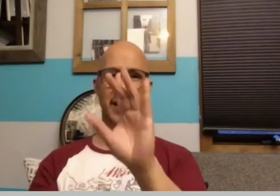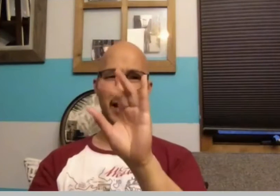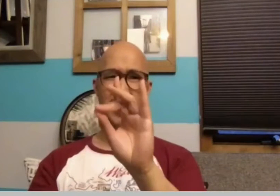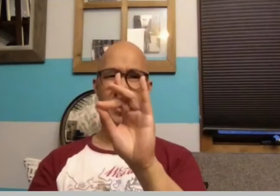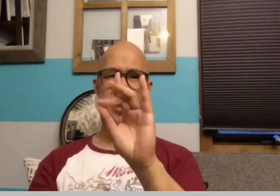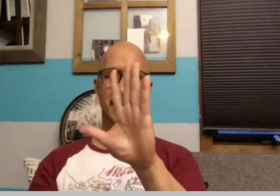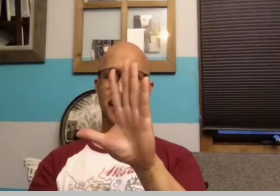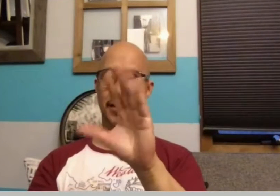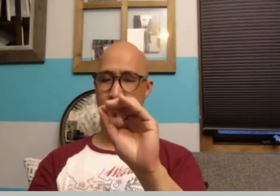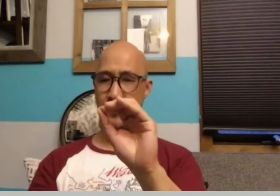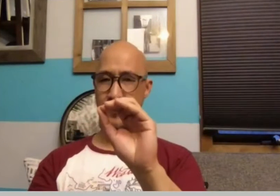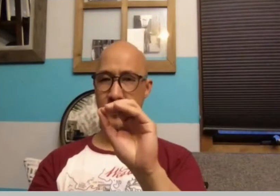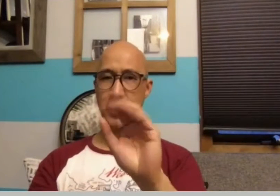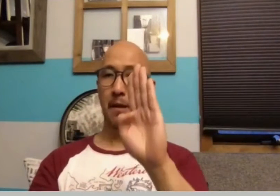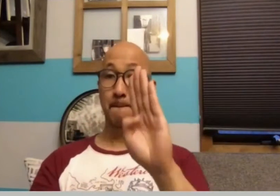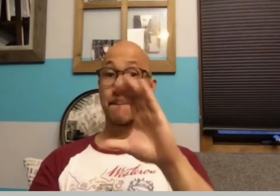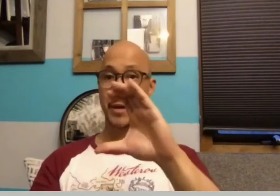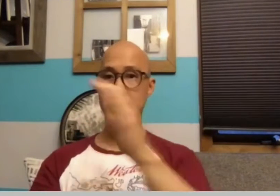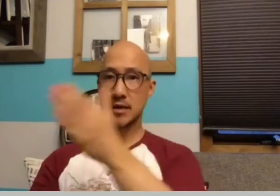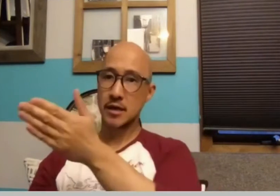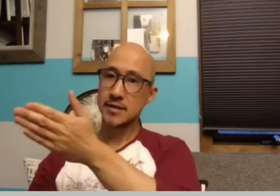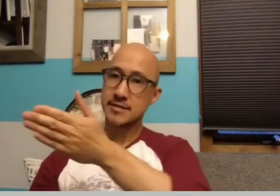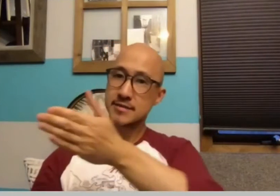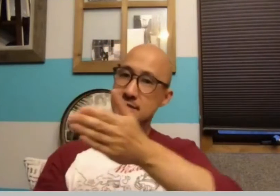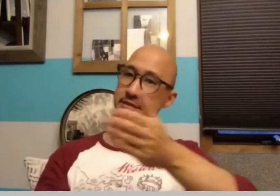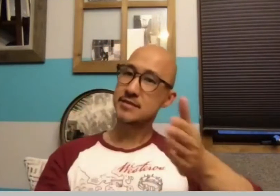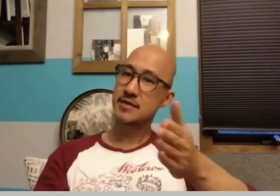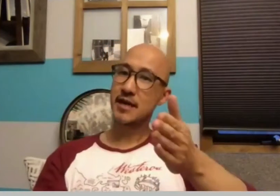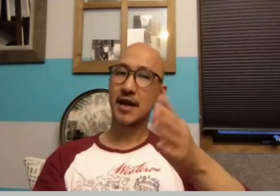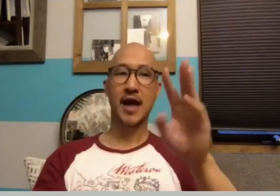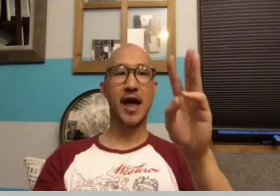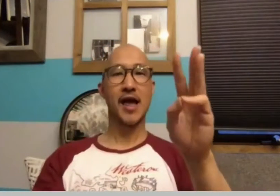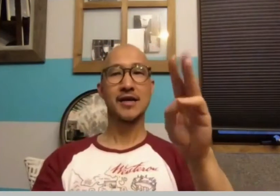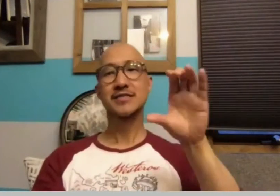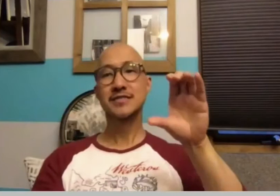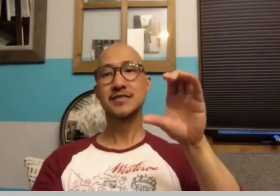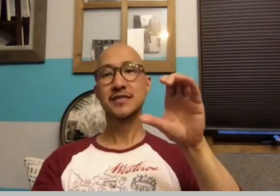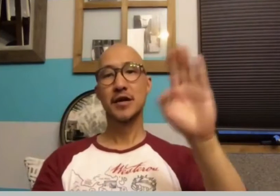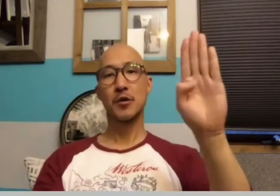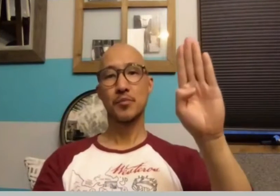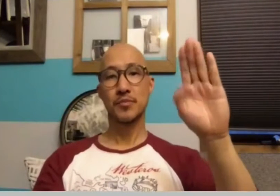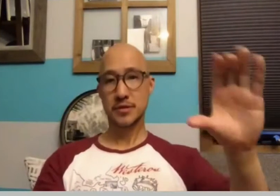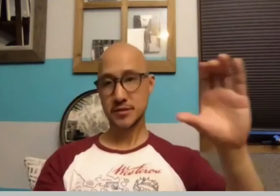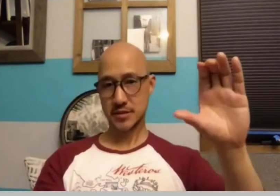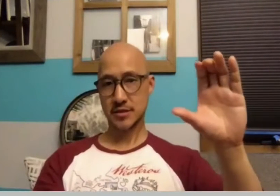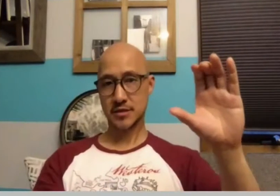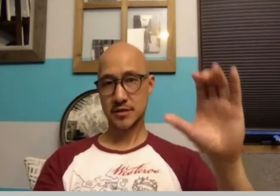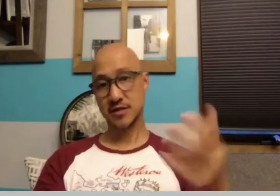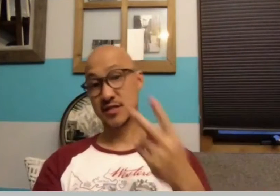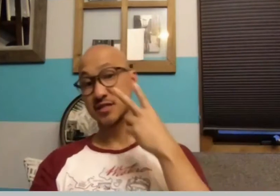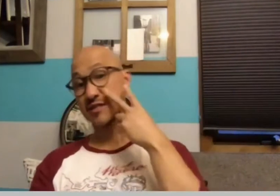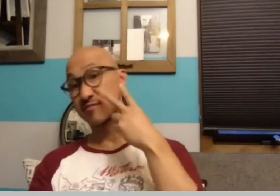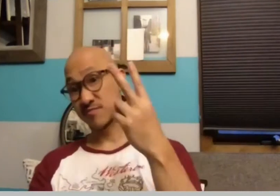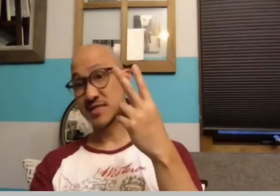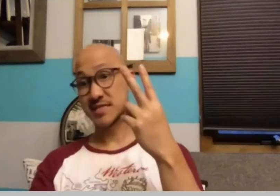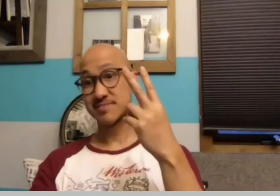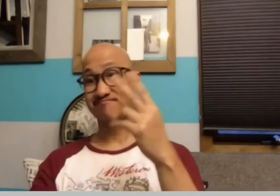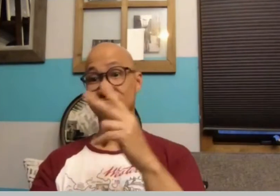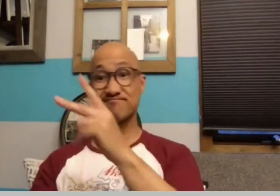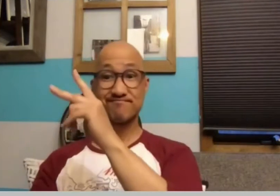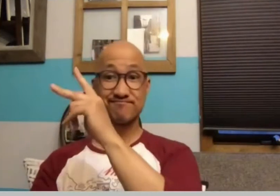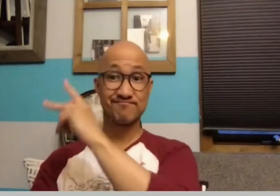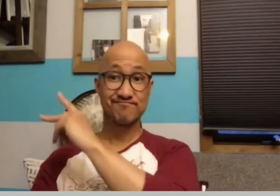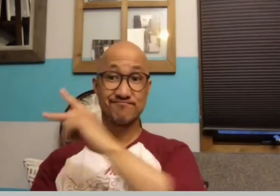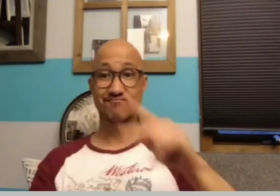And during this time period, as we've just finished reading, we watched and witnessed the downfall of the northern kingdom of